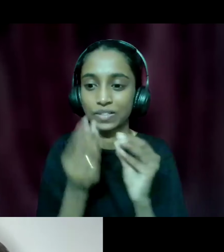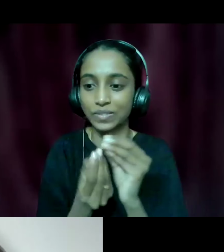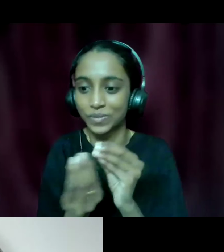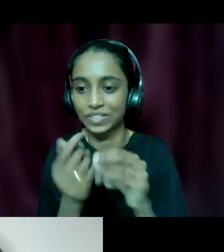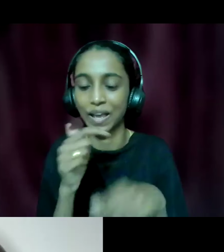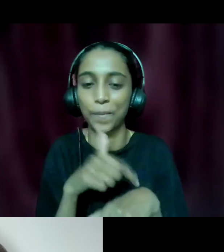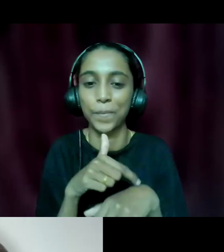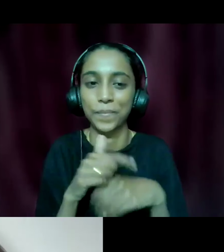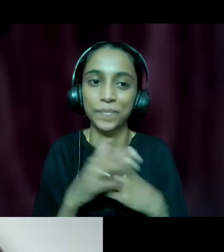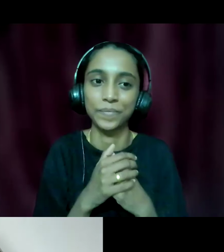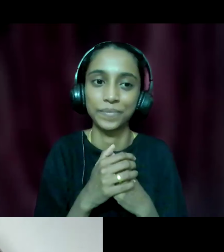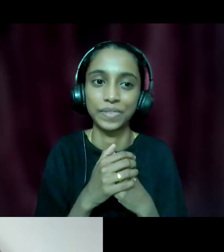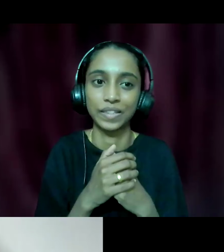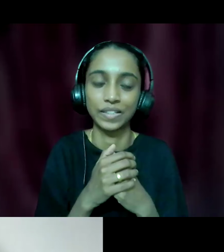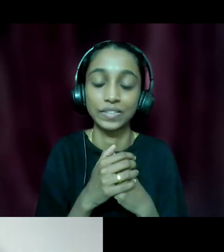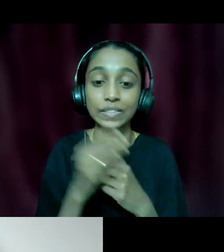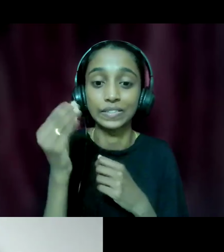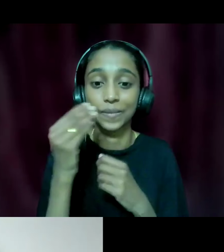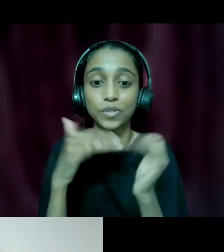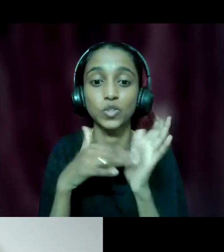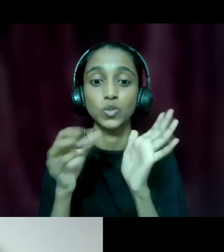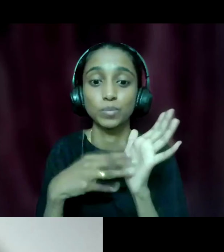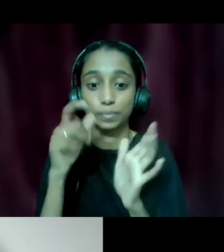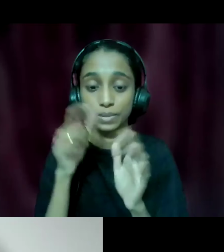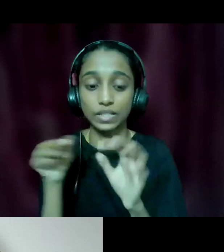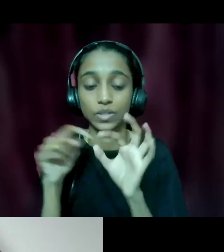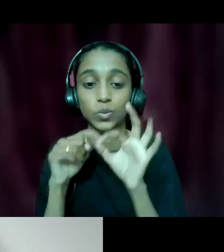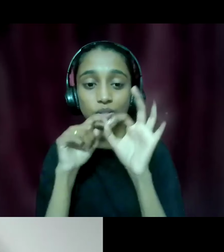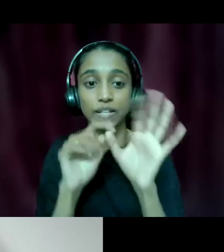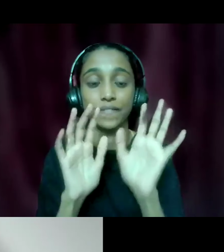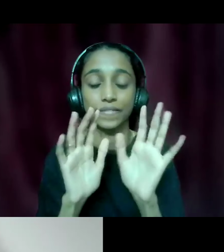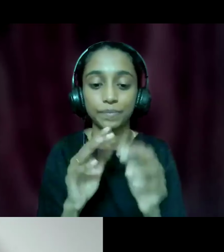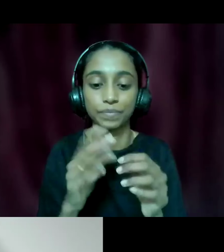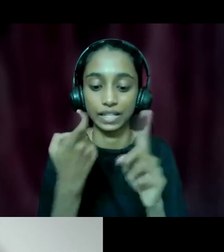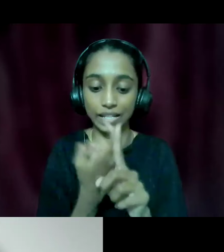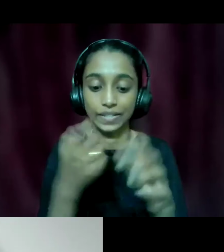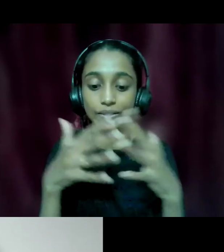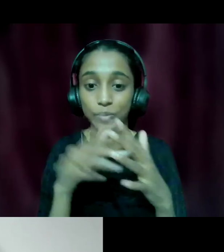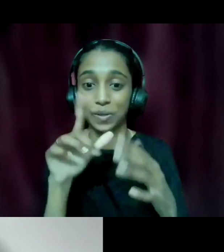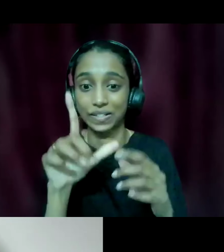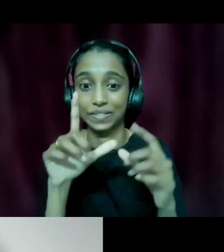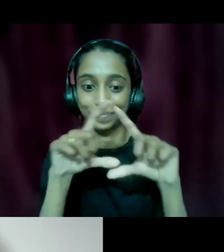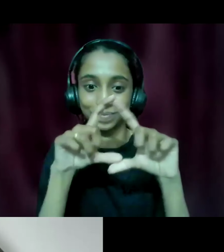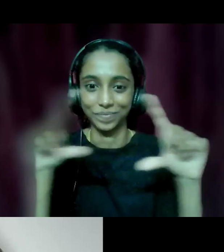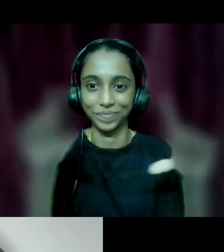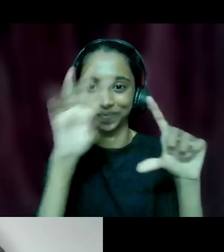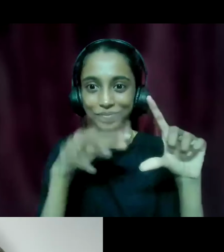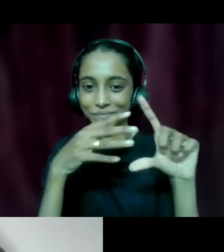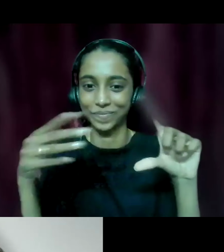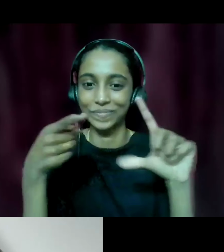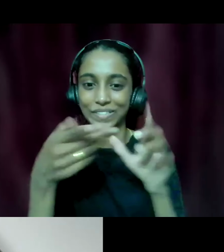running short of time. Somebody on Zoom has asked us the KWL grid that you both shared with us